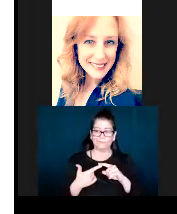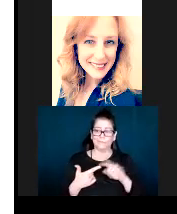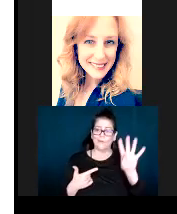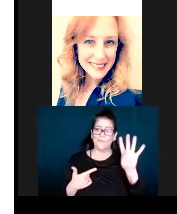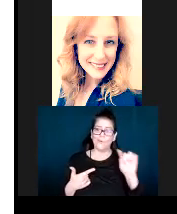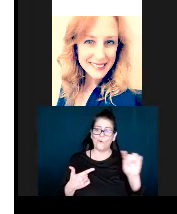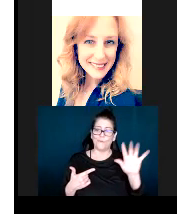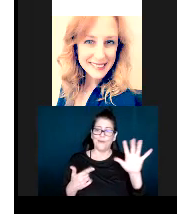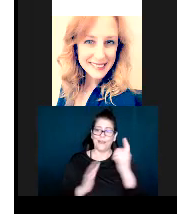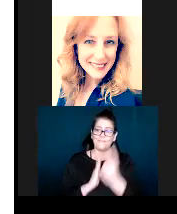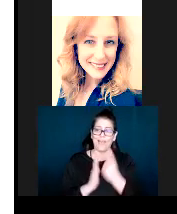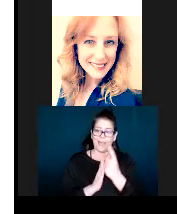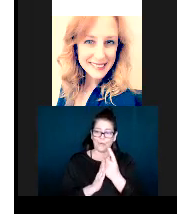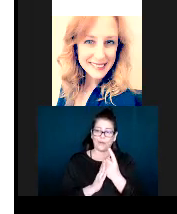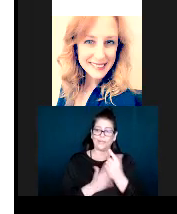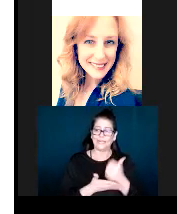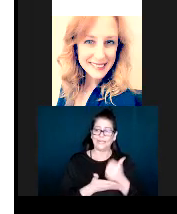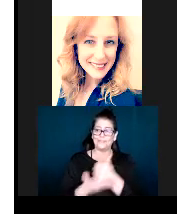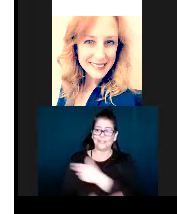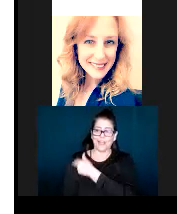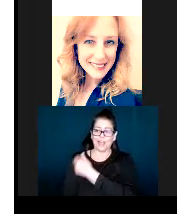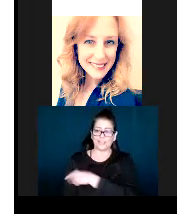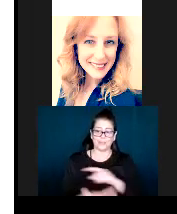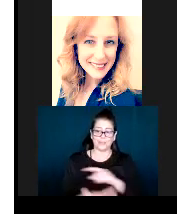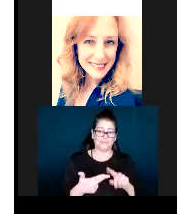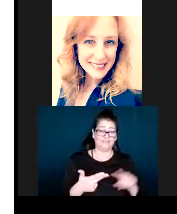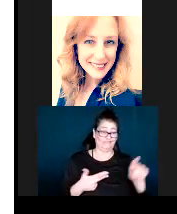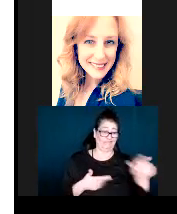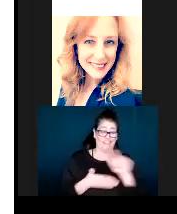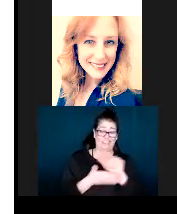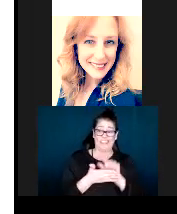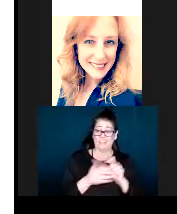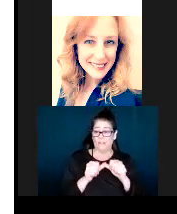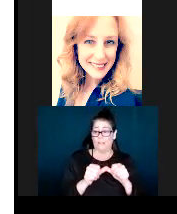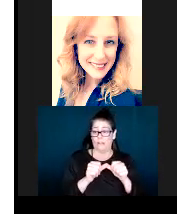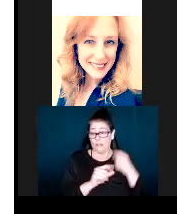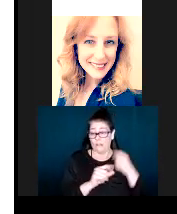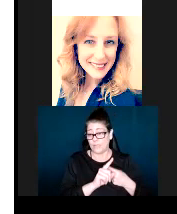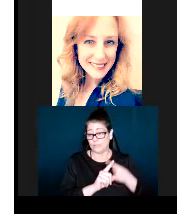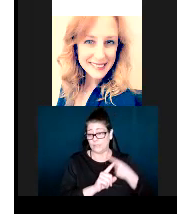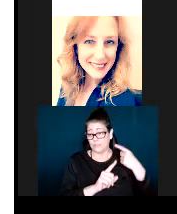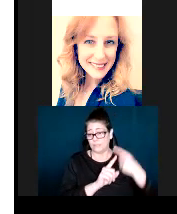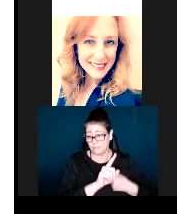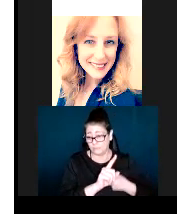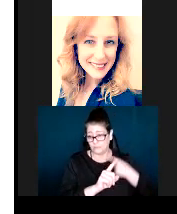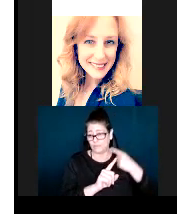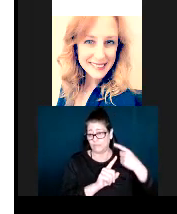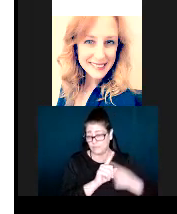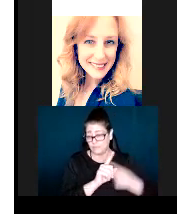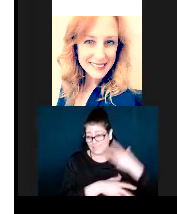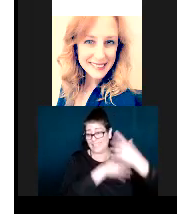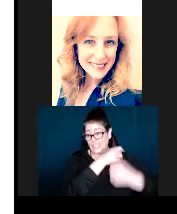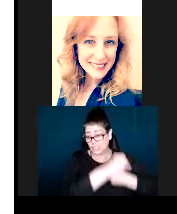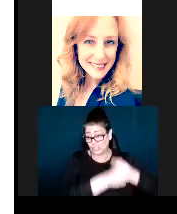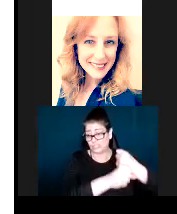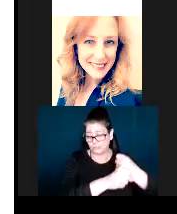intervention in a hospital. Legal advocacy can go on for months or sometimes even years. So this advocacy has a little bit